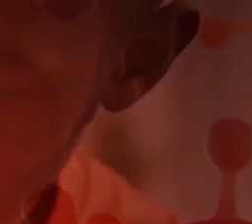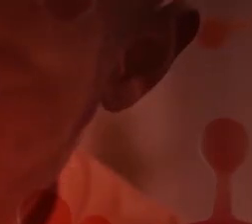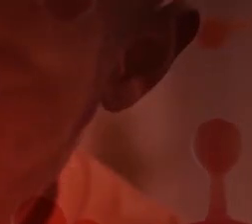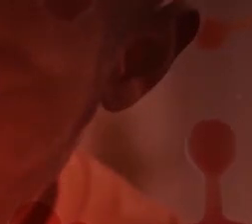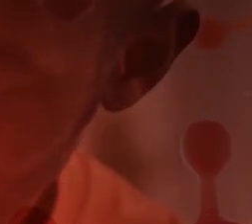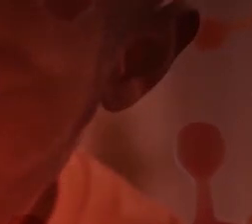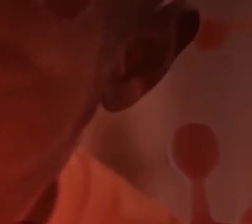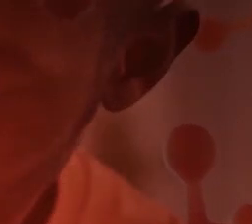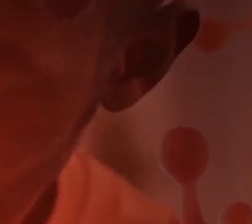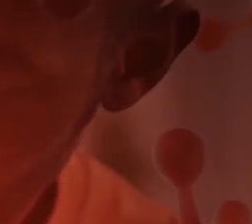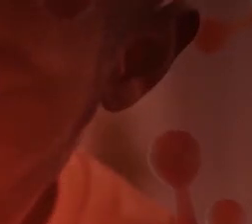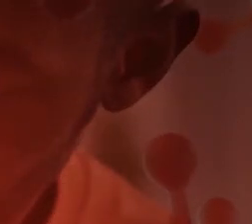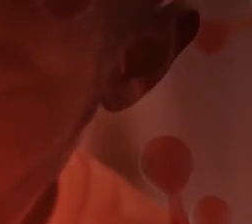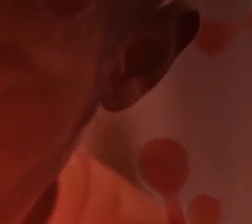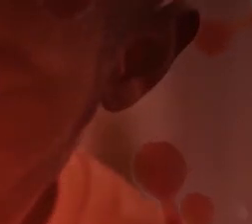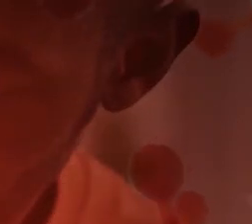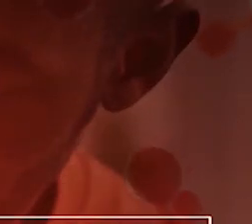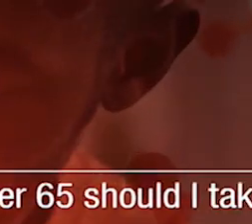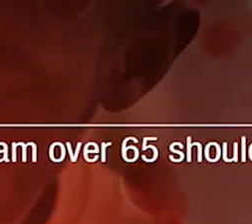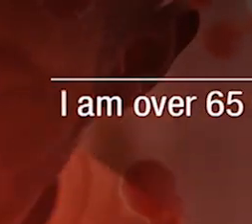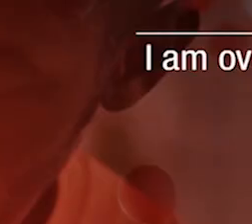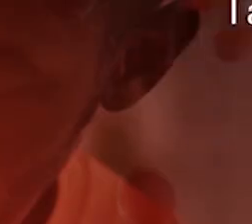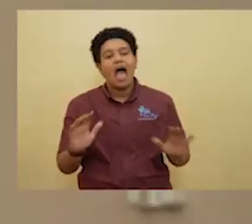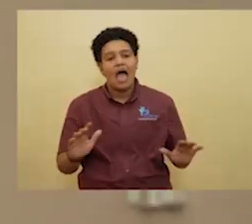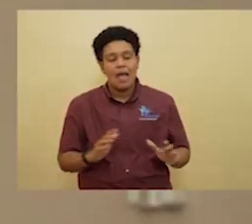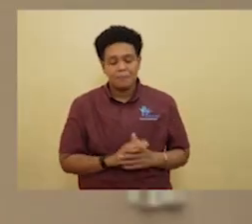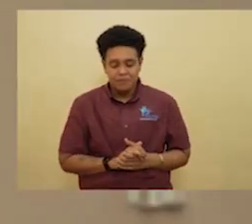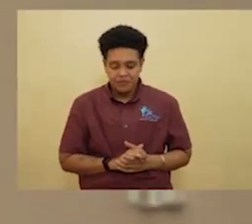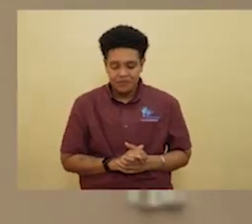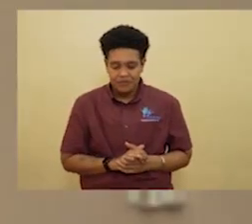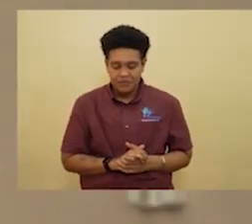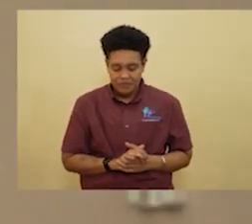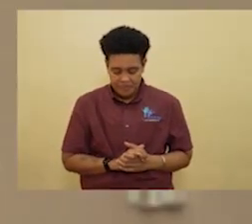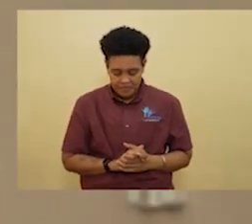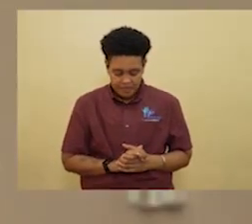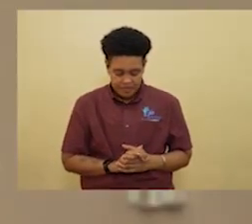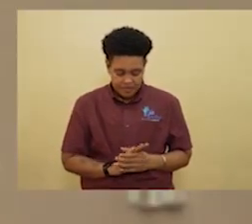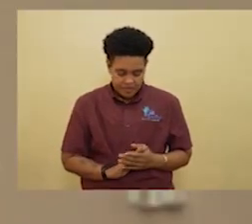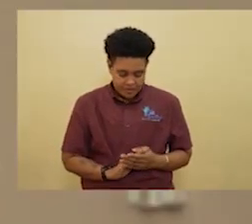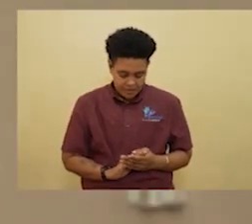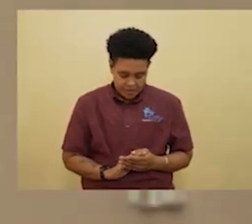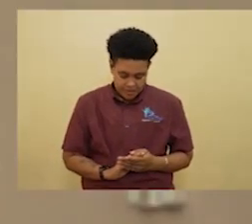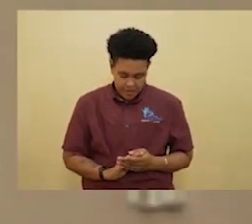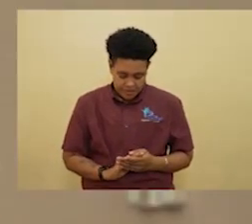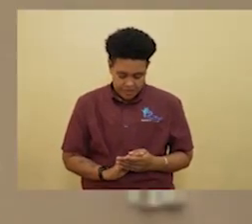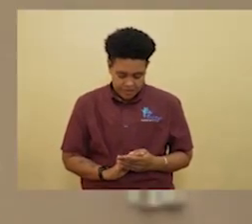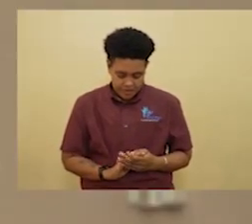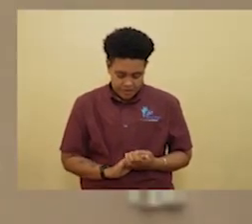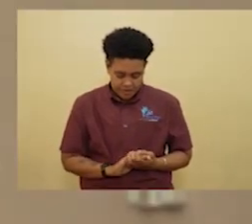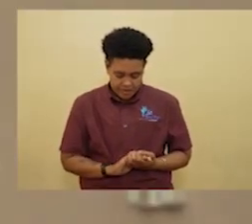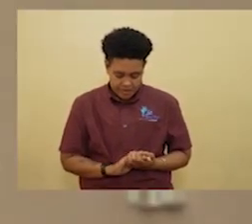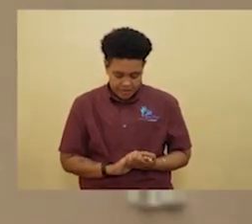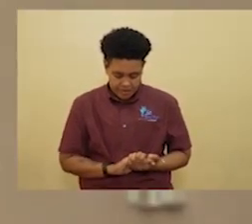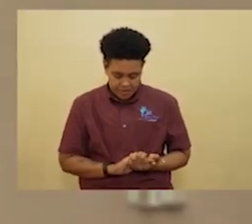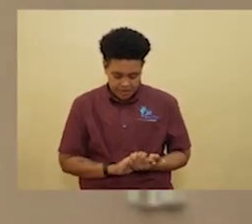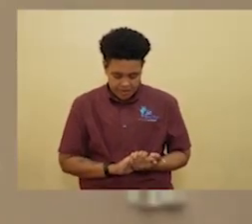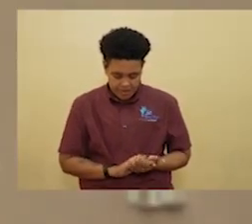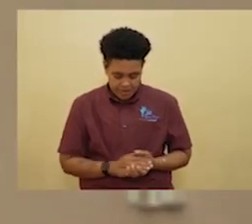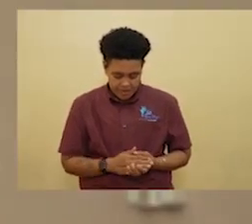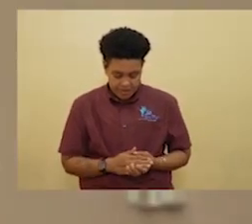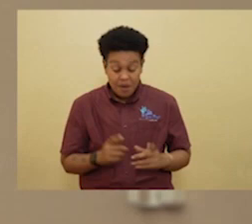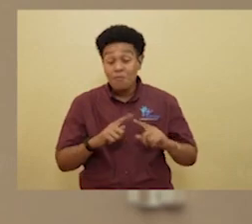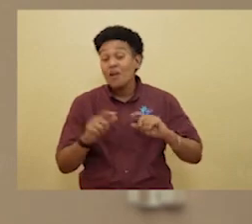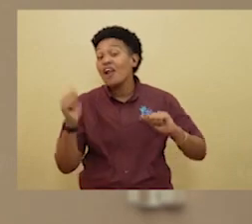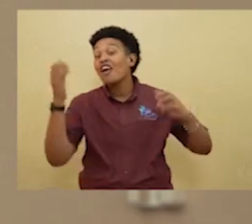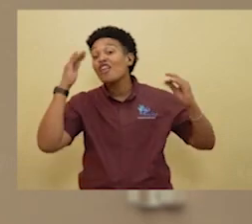your vaccine. You can take it at any time. But there's another concern with older population. A